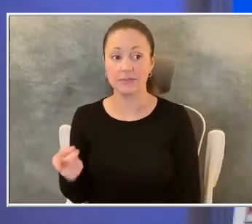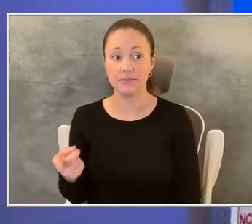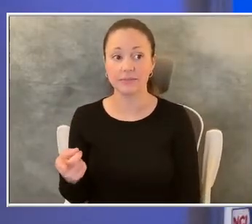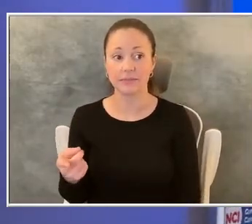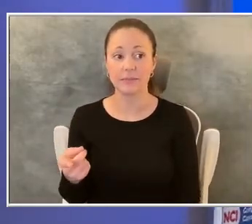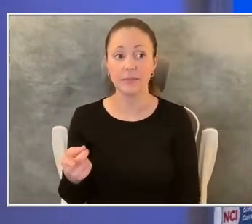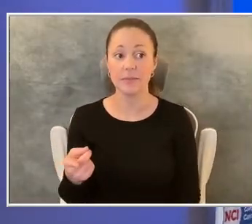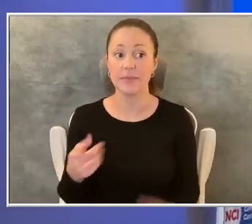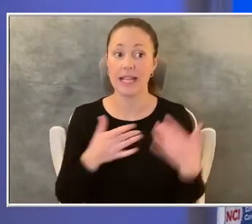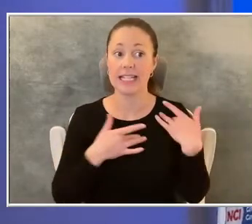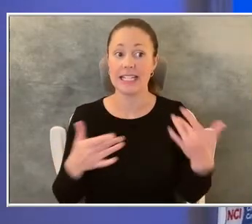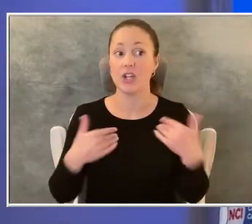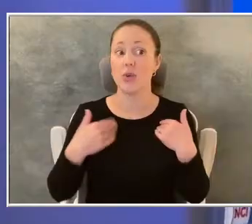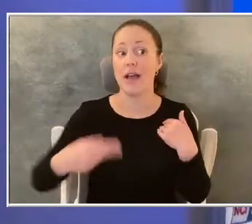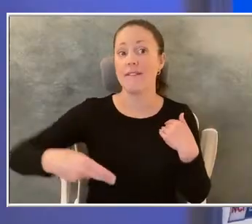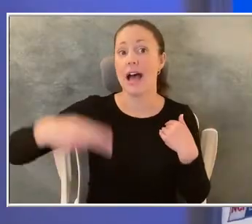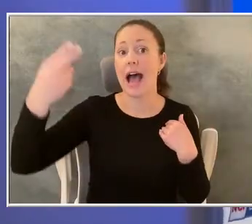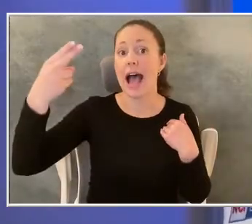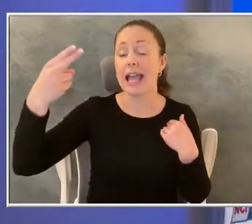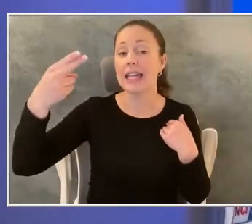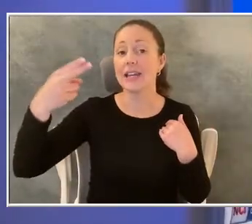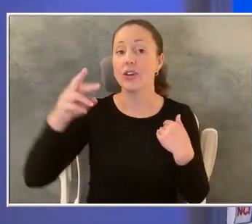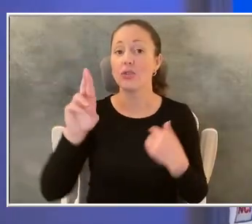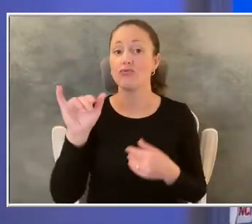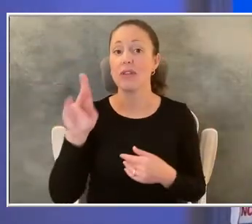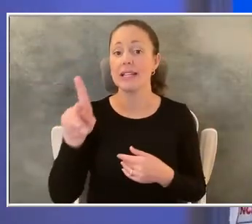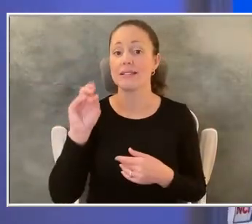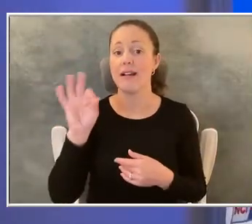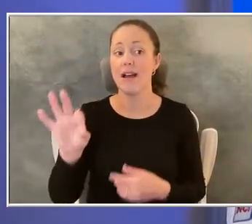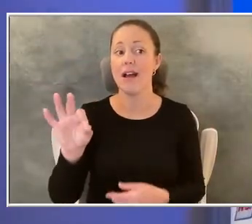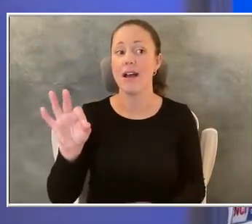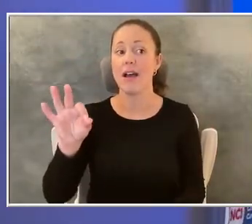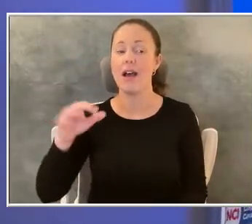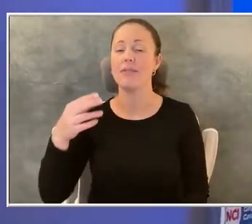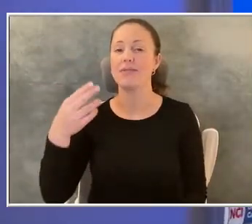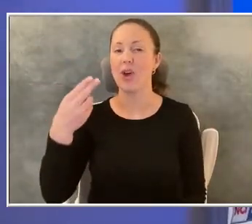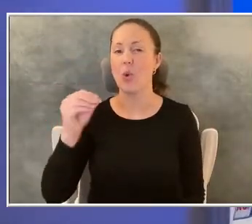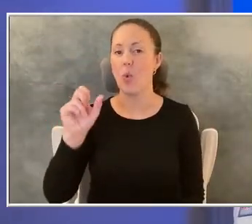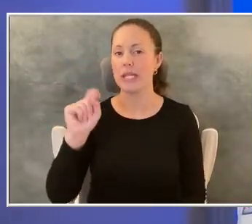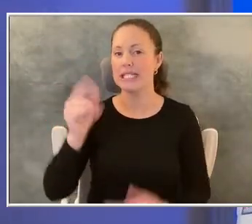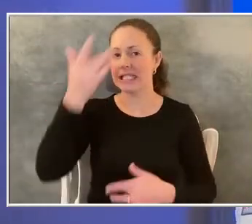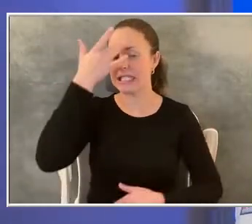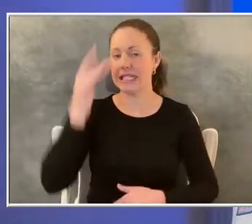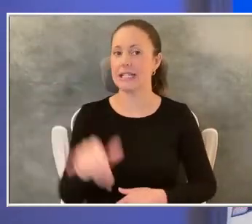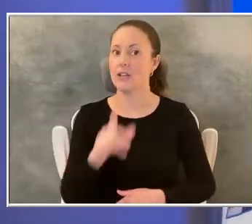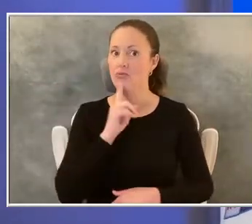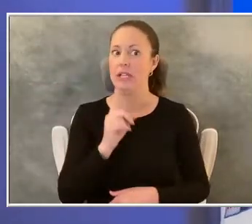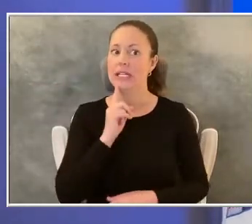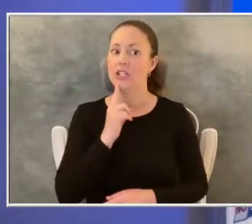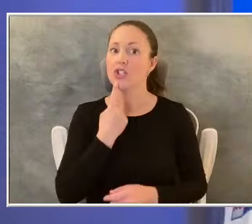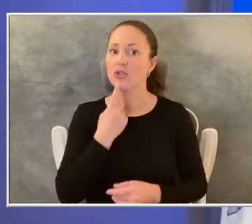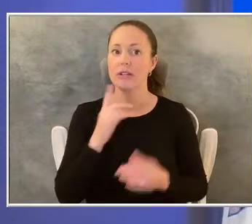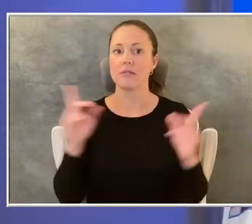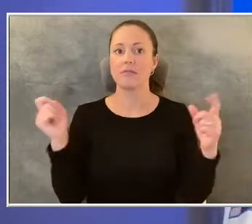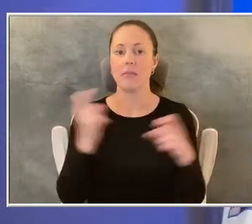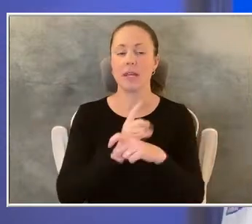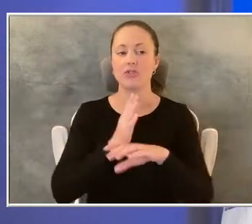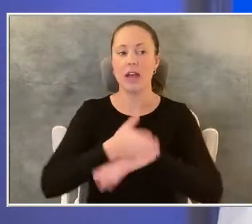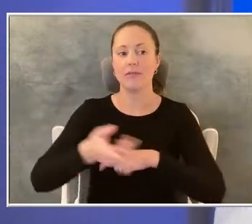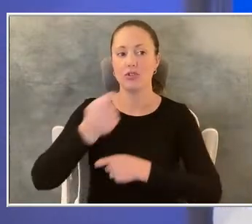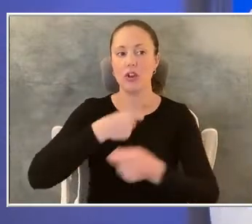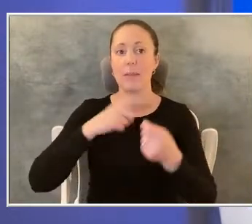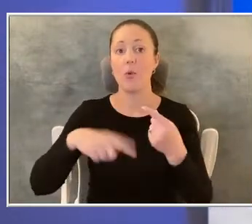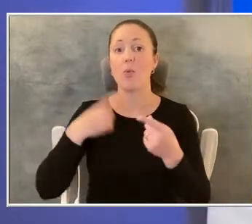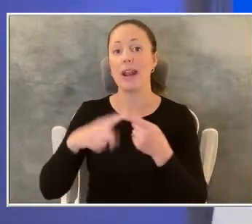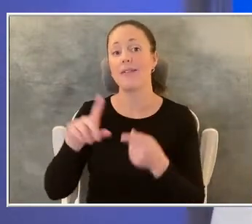of graft versus host disease. And graft versus host disease is a major complication after transplant, where the donor cells are trying